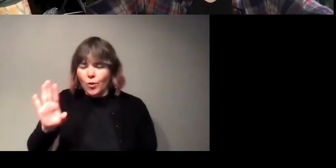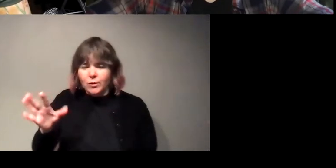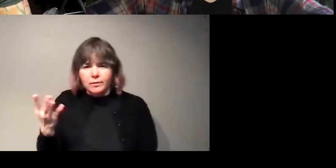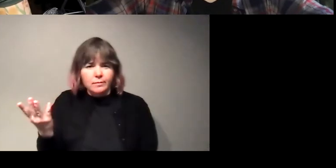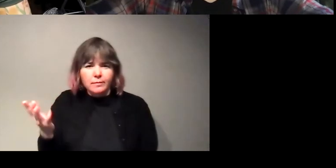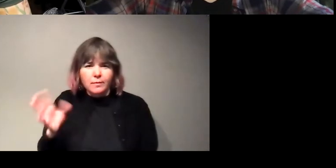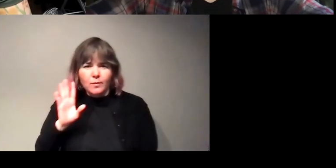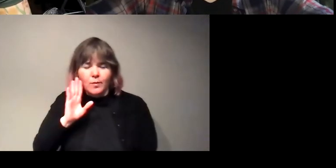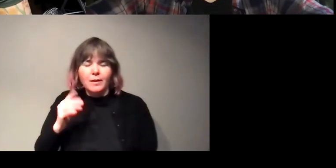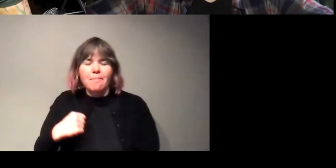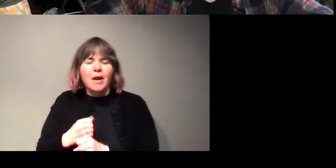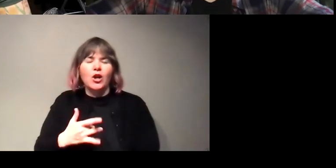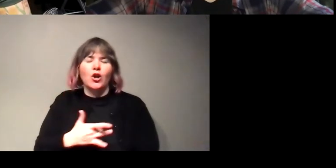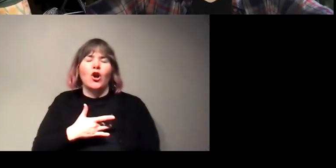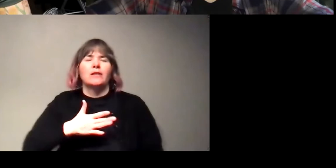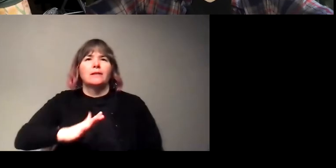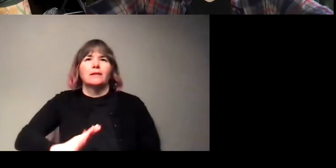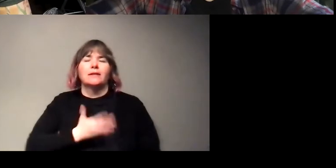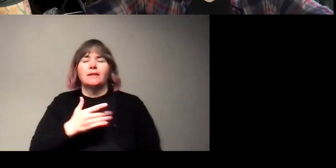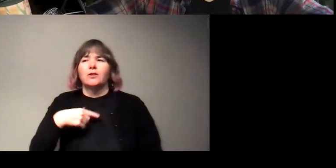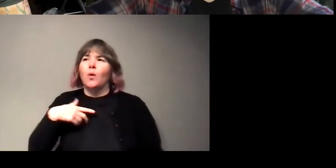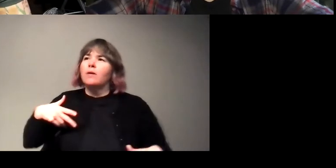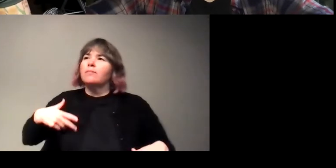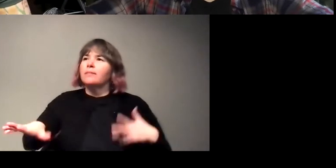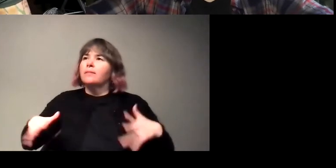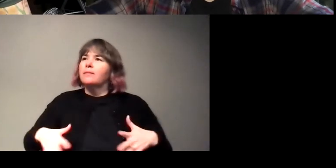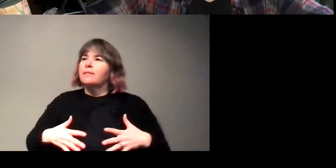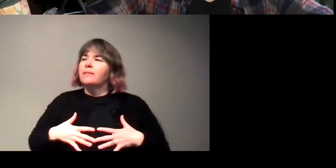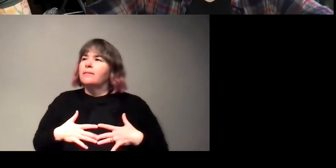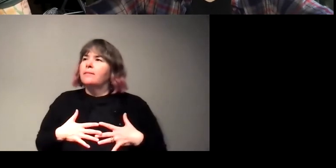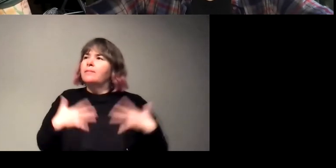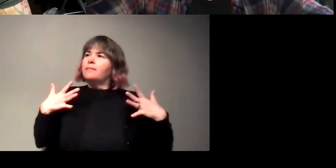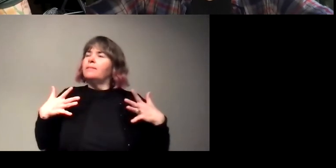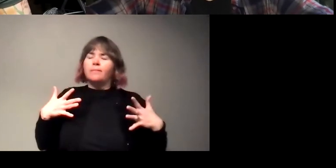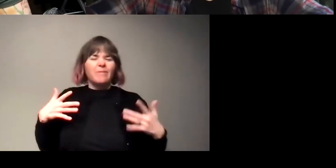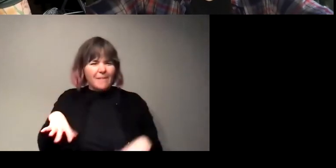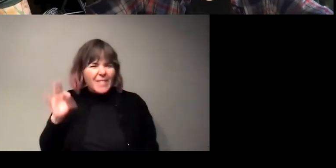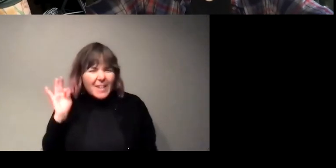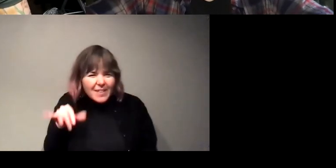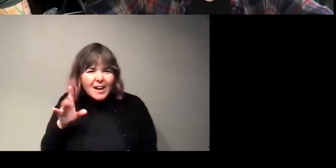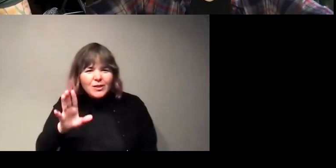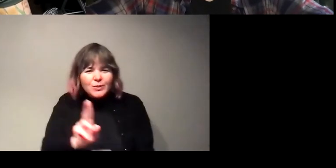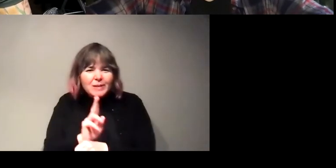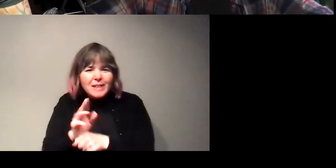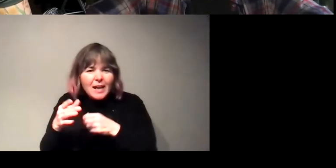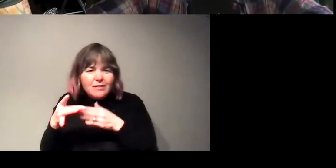make your heart sing when you just like go for a hike in it. Like think about that, find that and use that as your starting